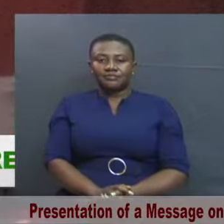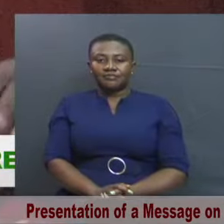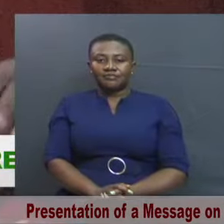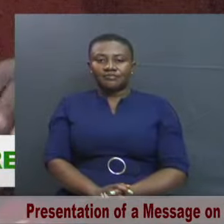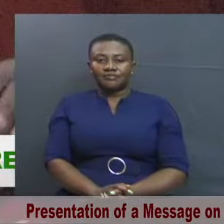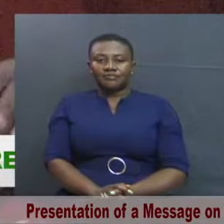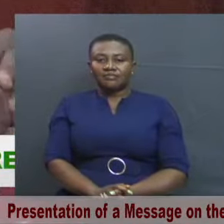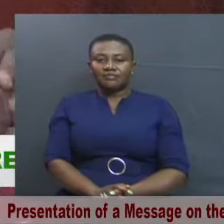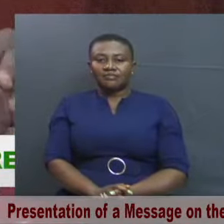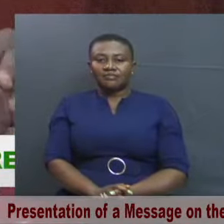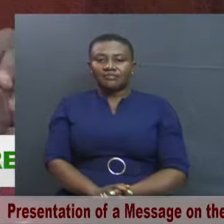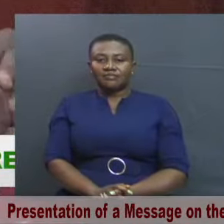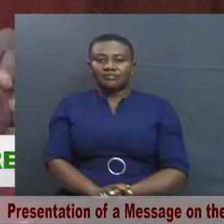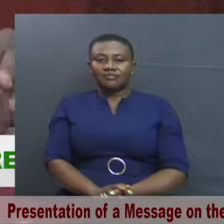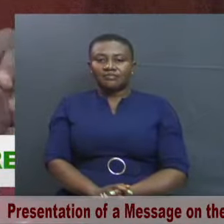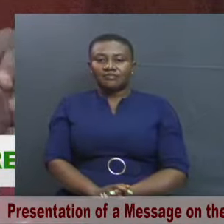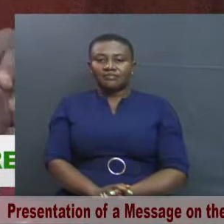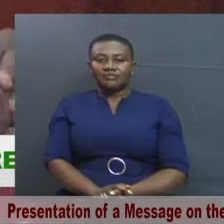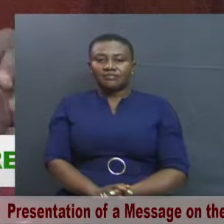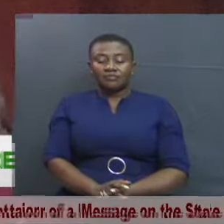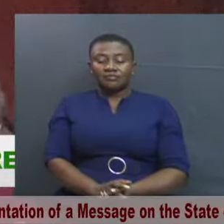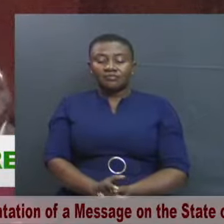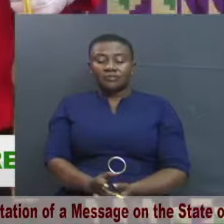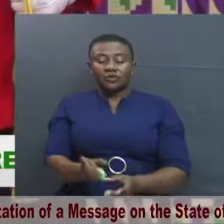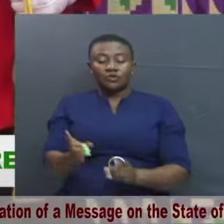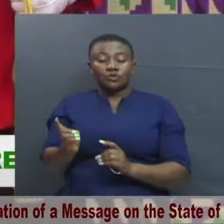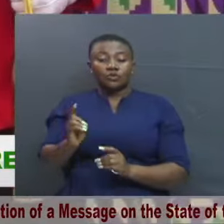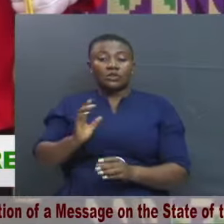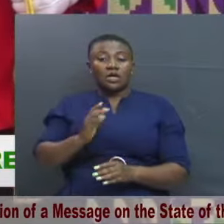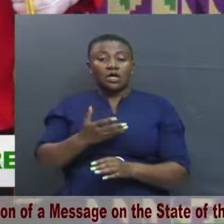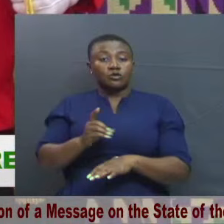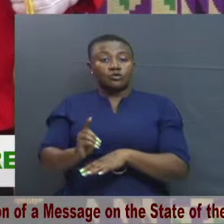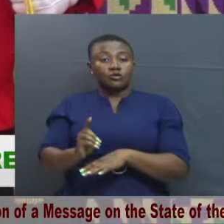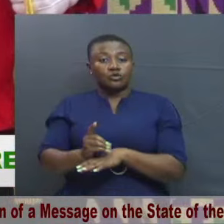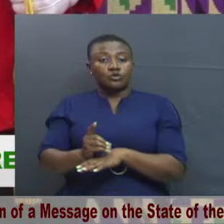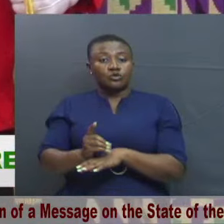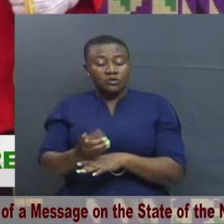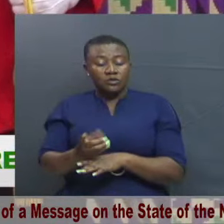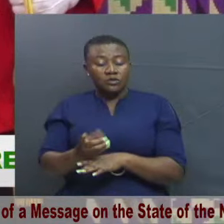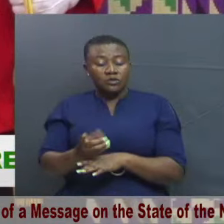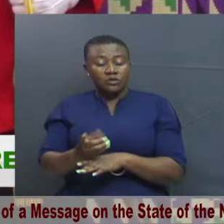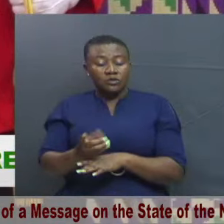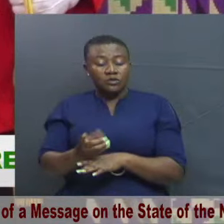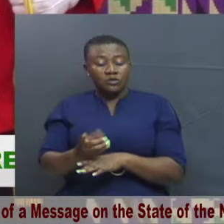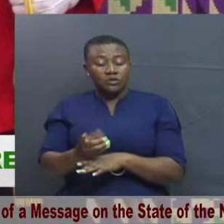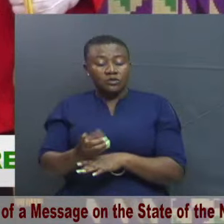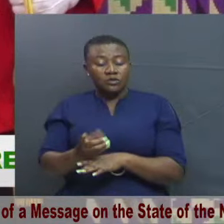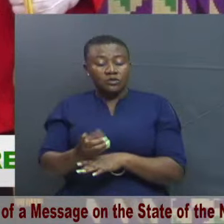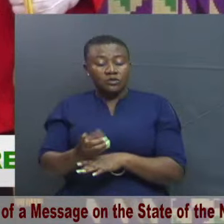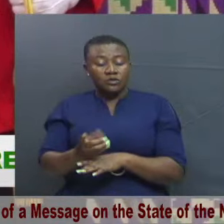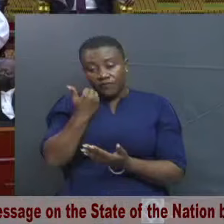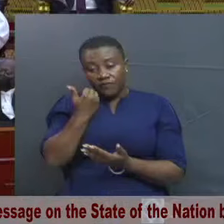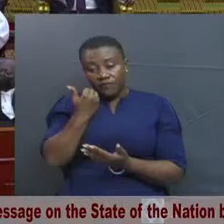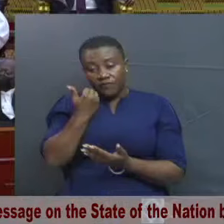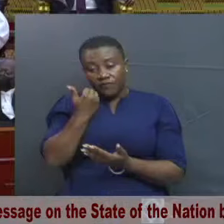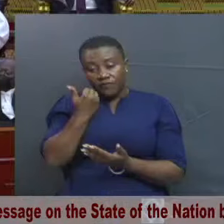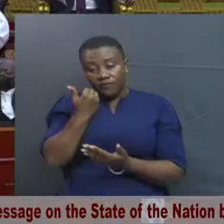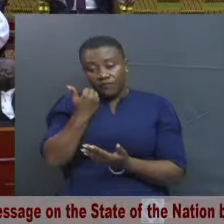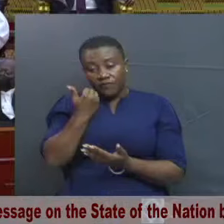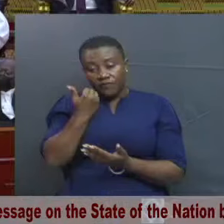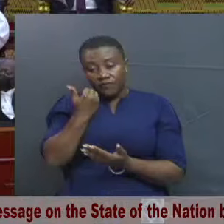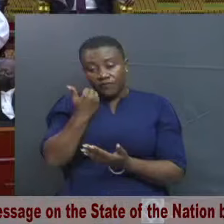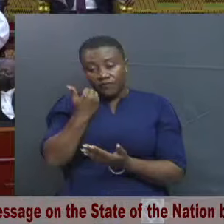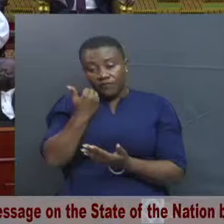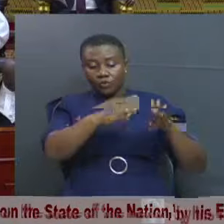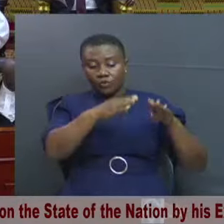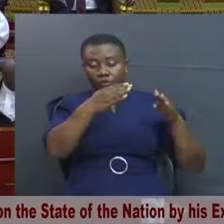there I should be performing a pleasant Duty in a few weeks time when I commissioned the law house